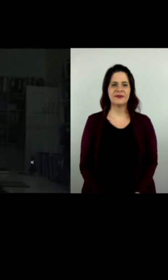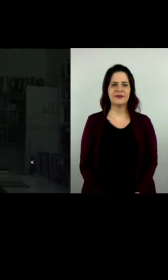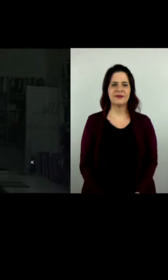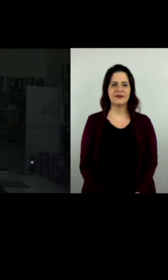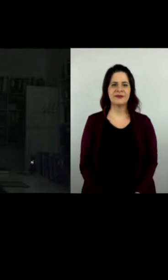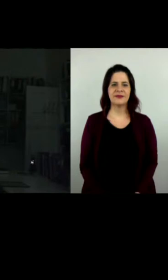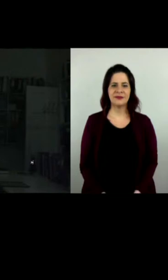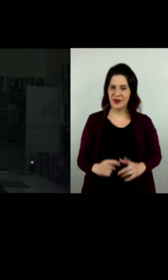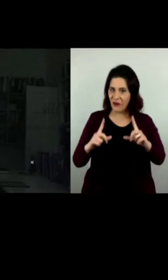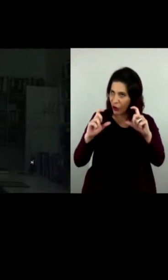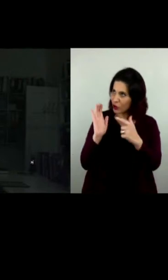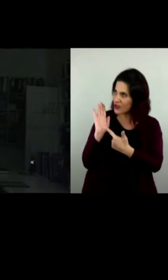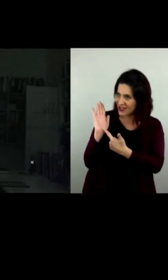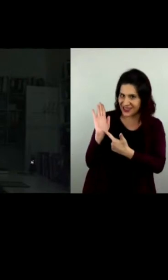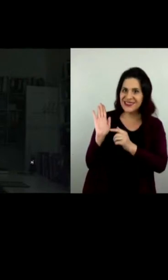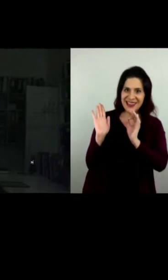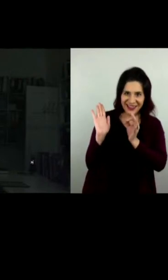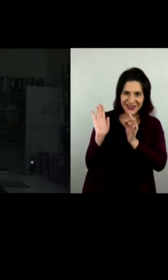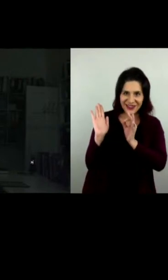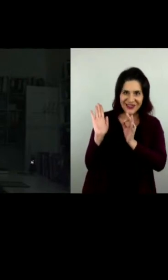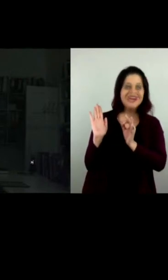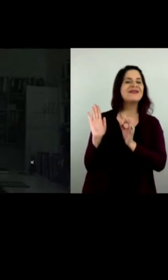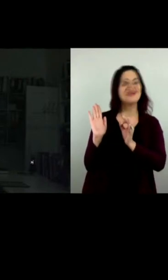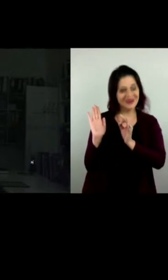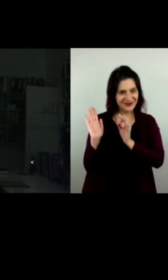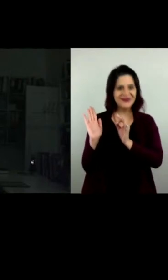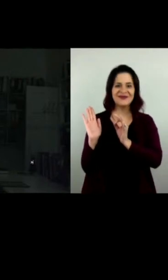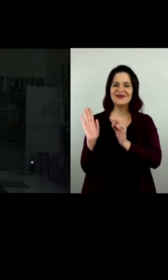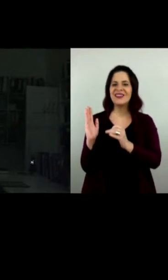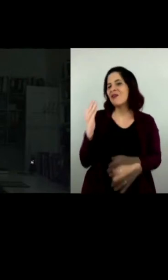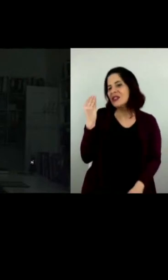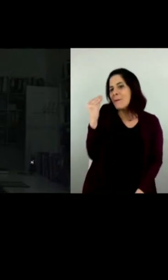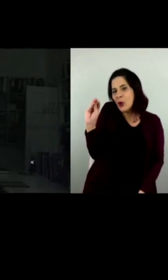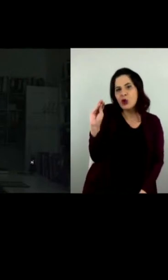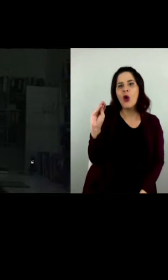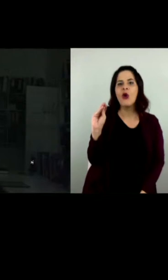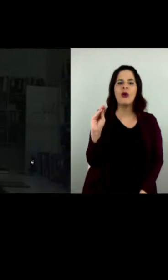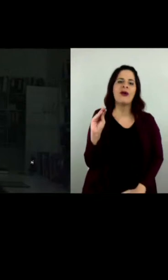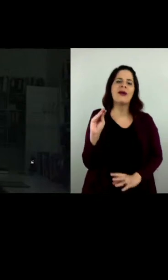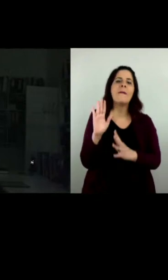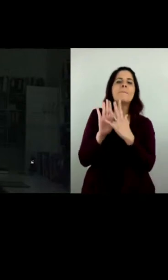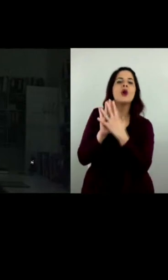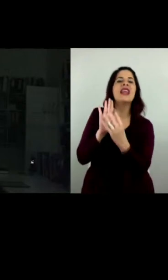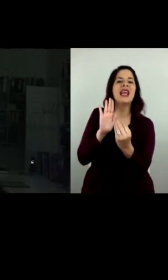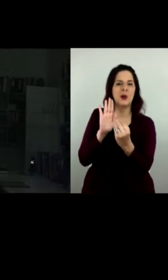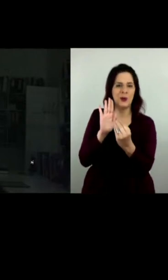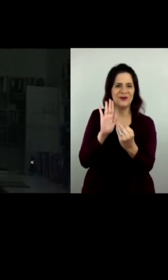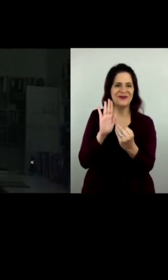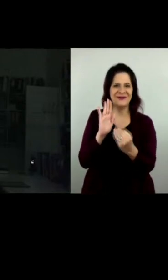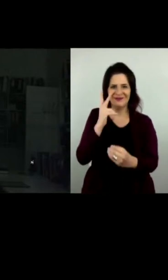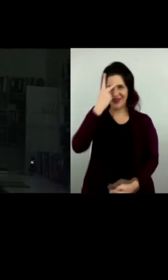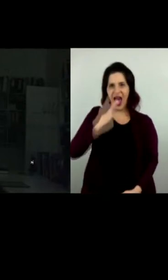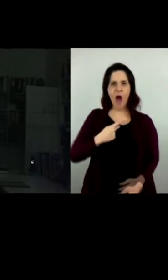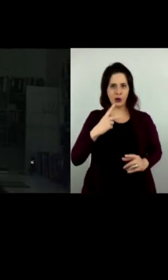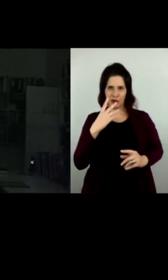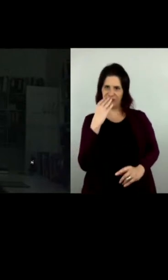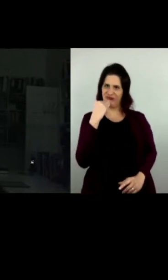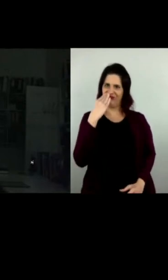Right? Yes, exactly. You put a picture in yes. On Twitter of yourself doing this.